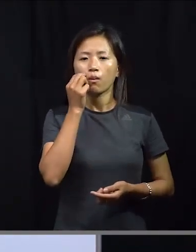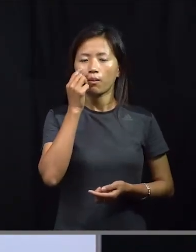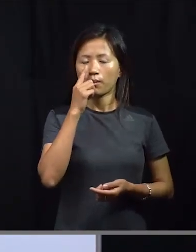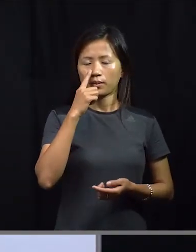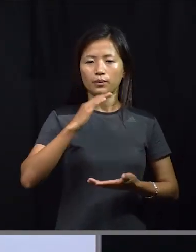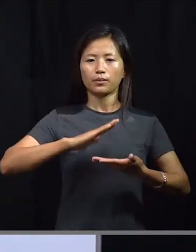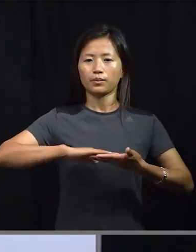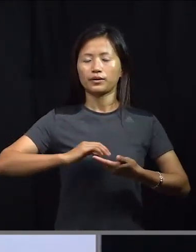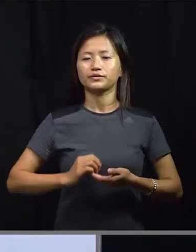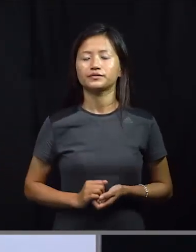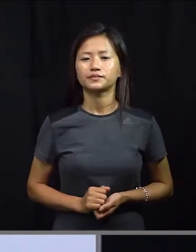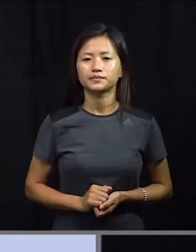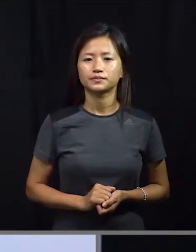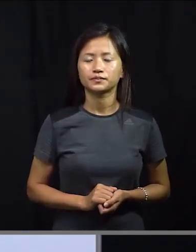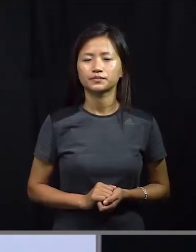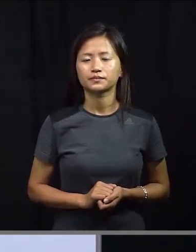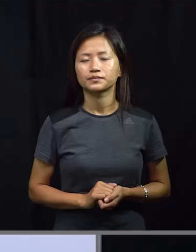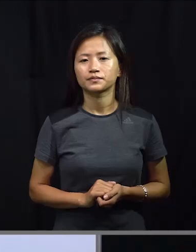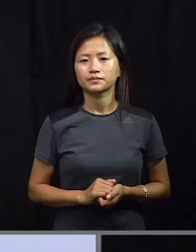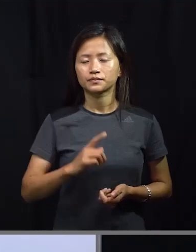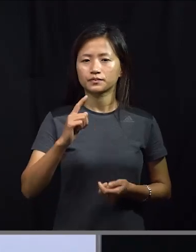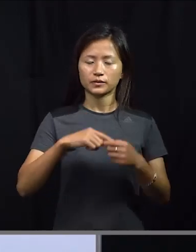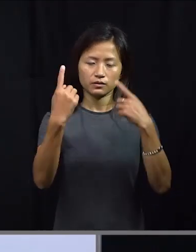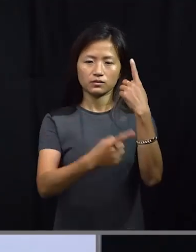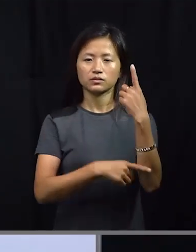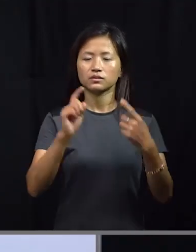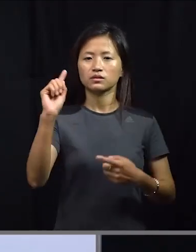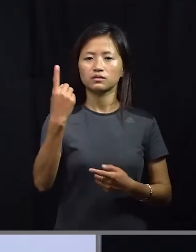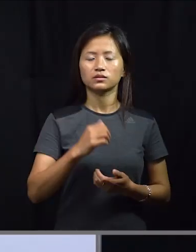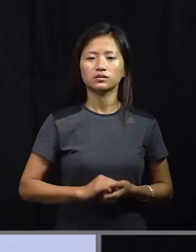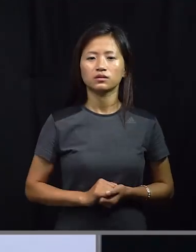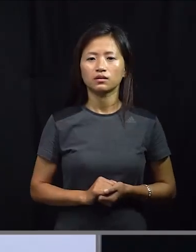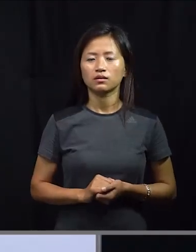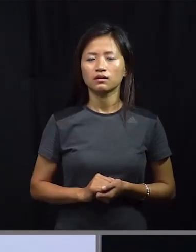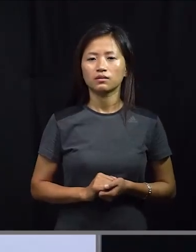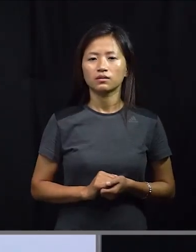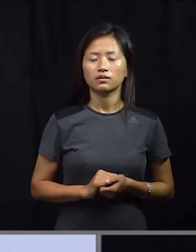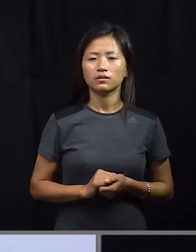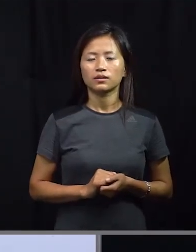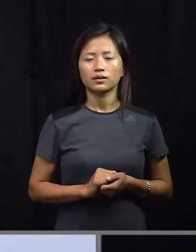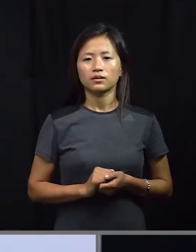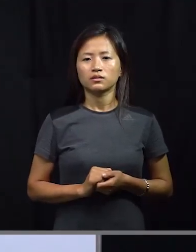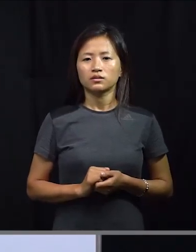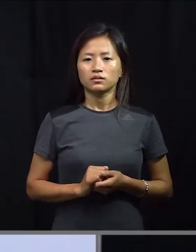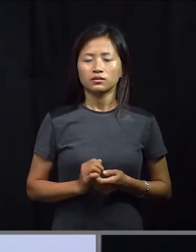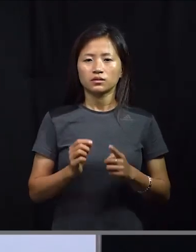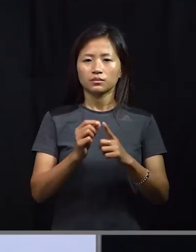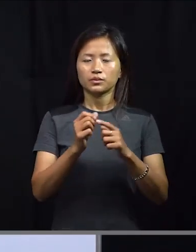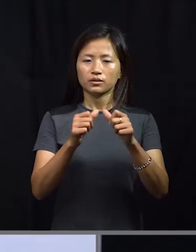by capture is called as Rakshasa. And the last one is called as Paisacha, okay,